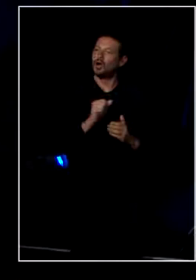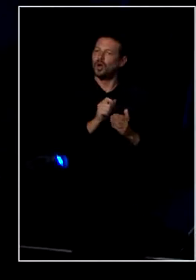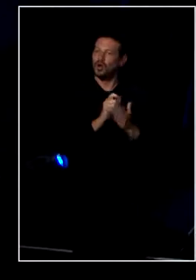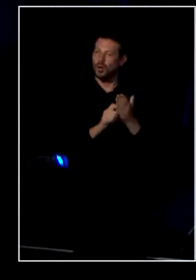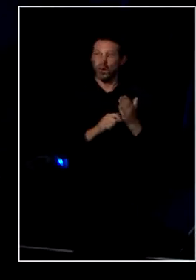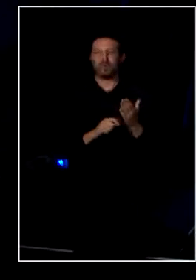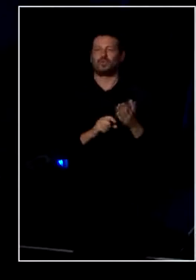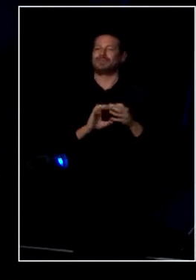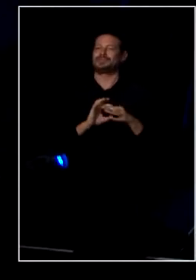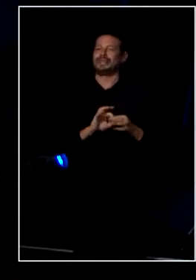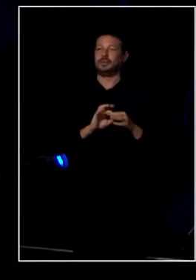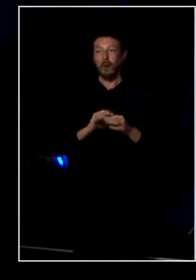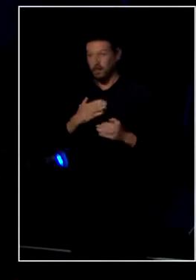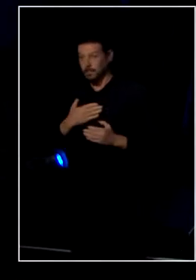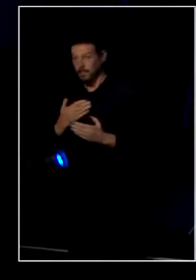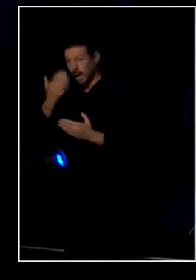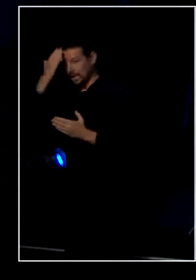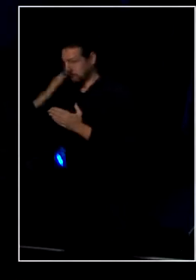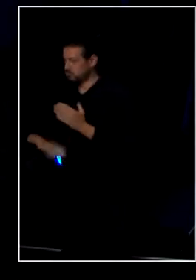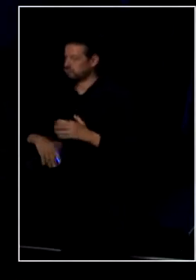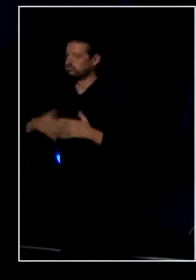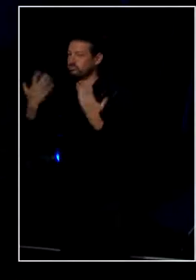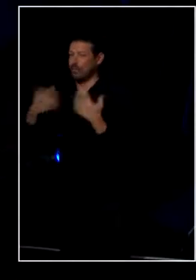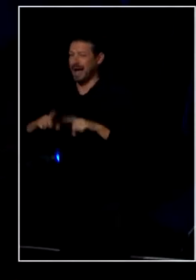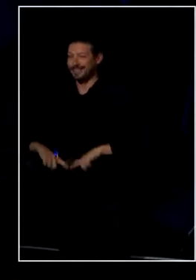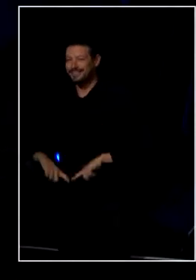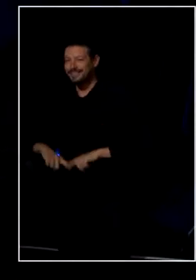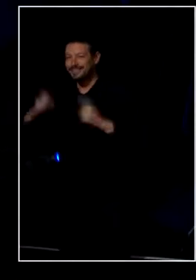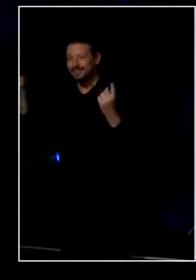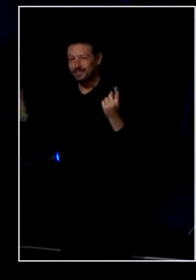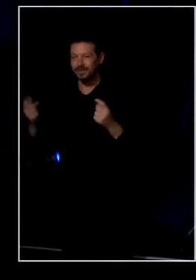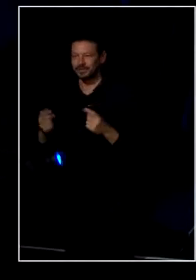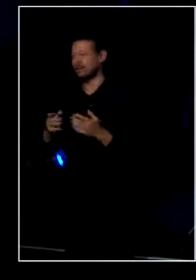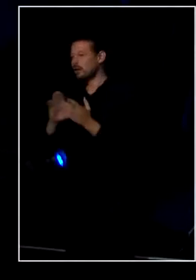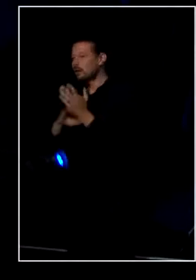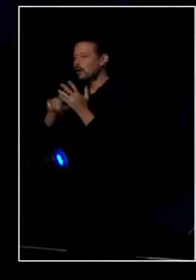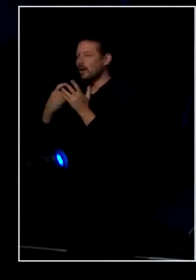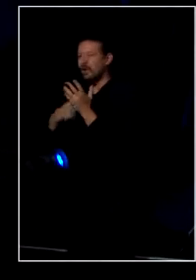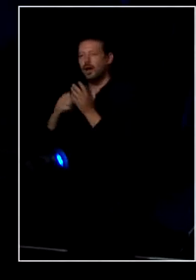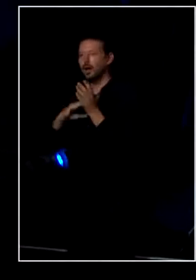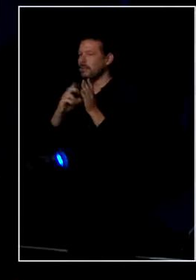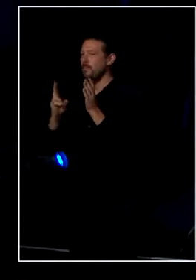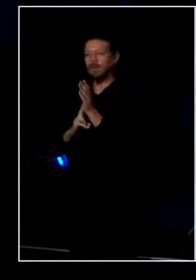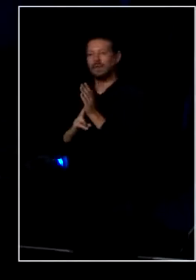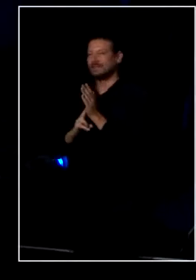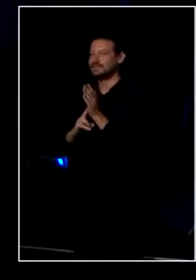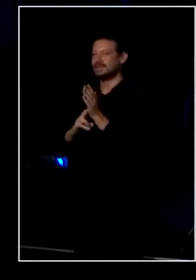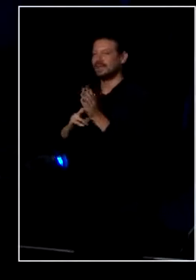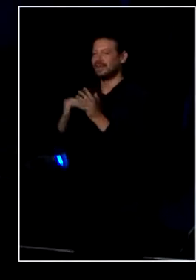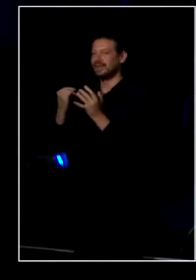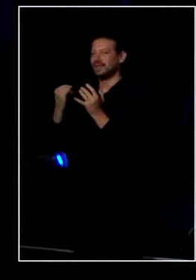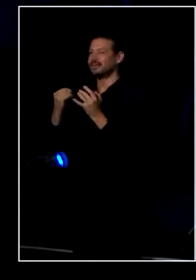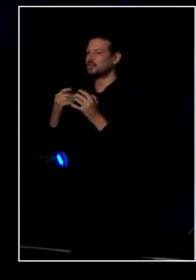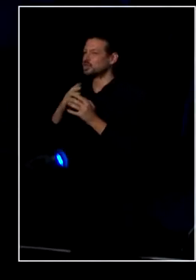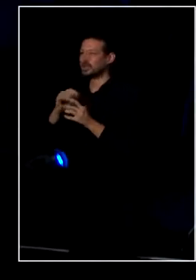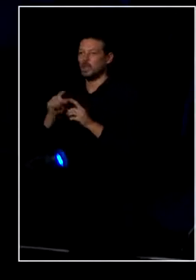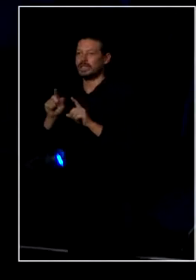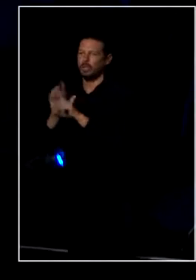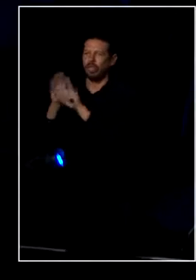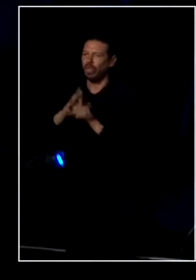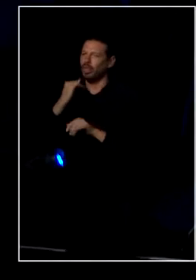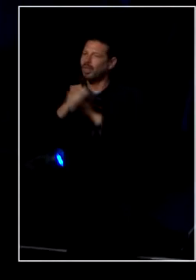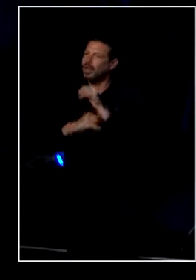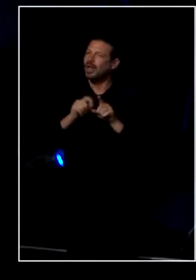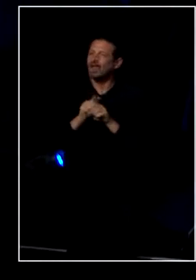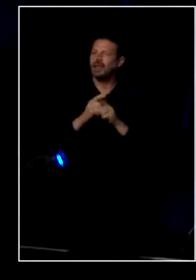though my experience is, like, very different because Mormons have not been vilified the way that the Muslim religion has